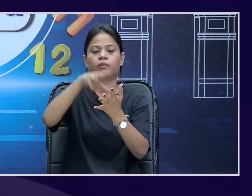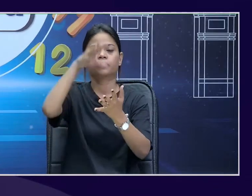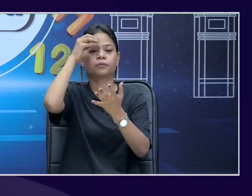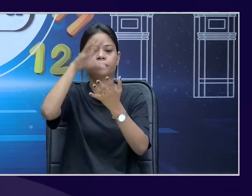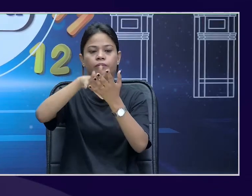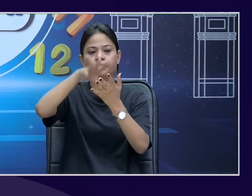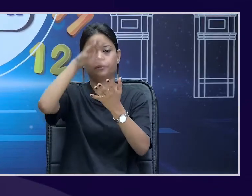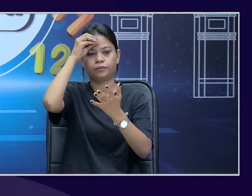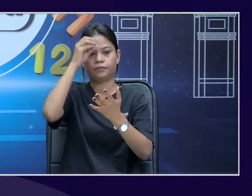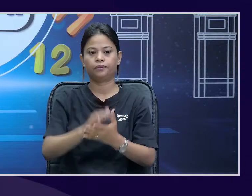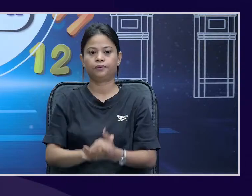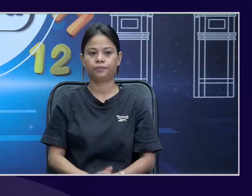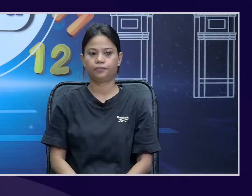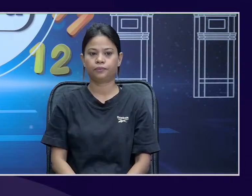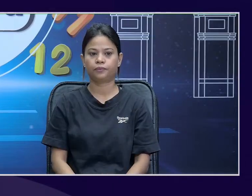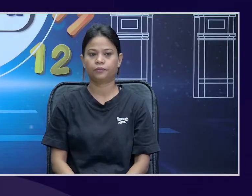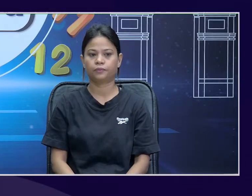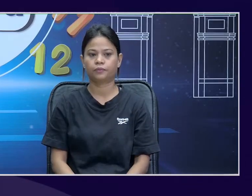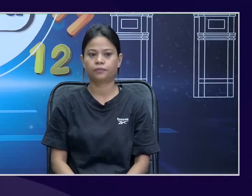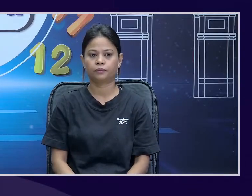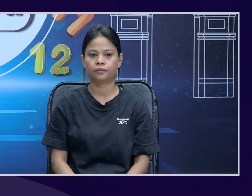Before.